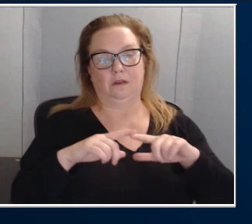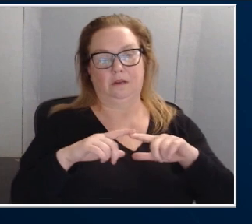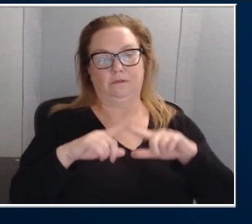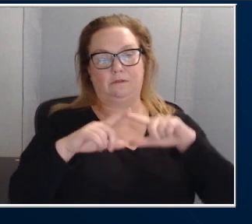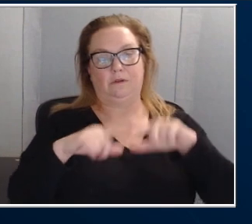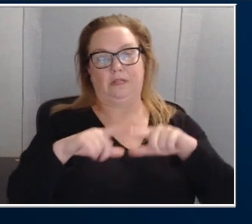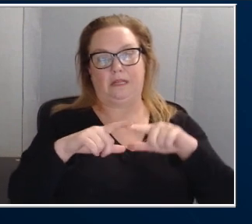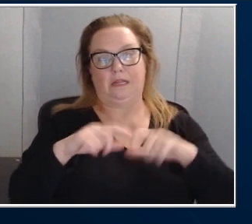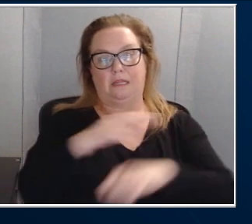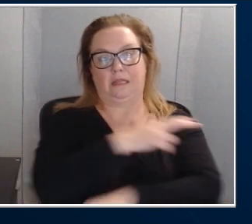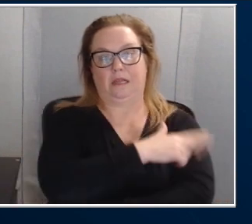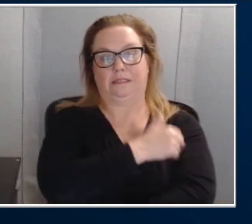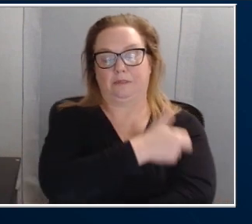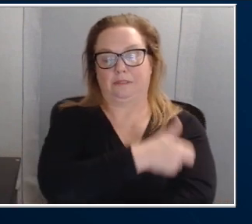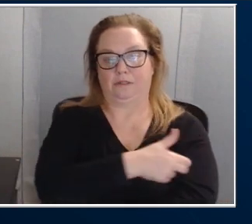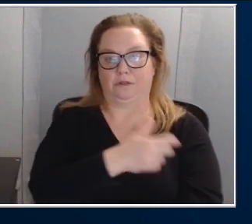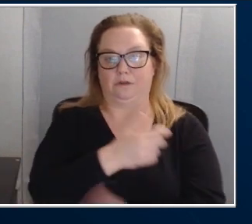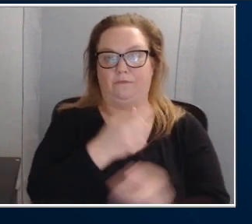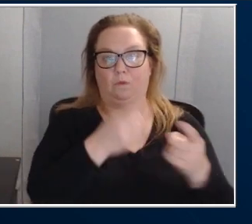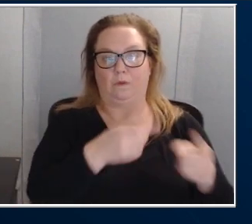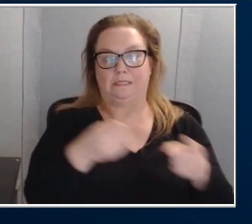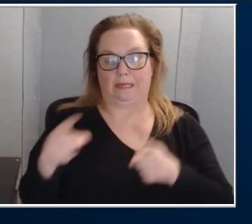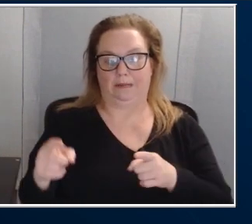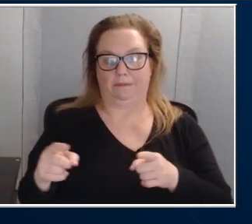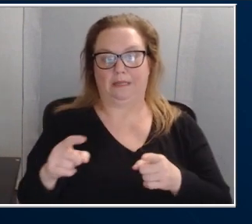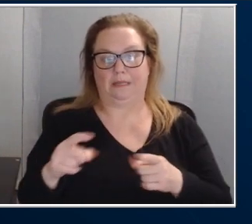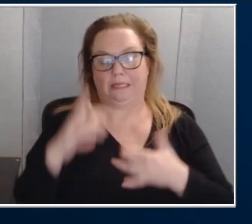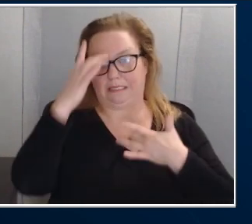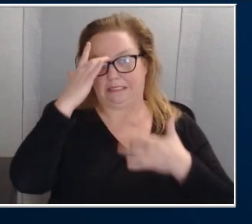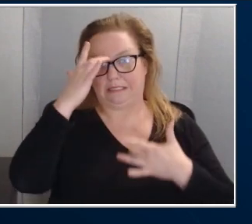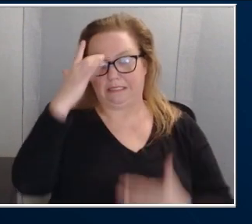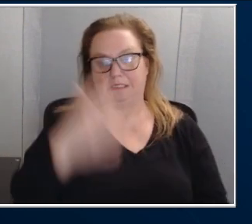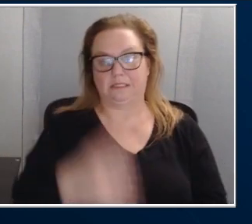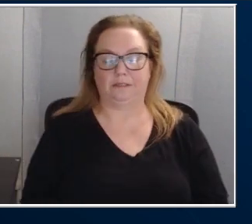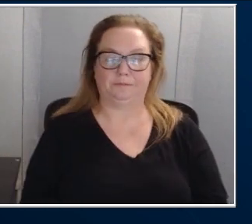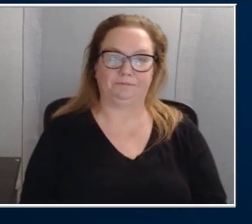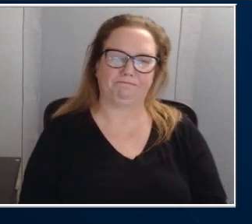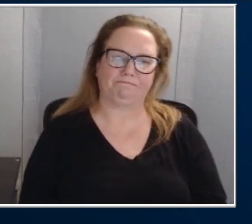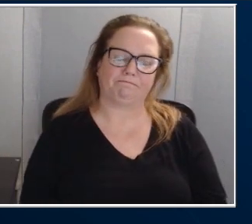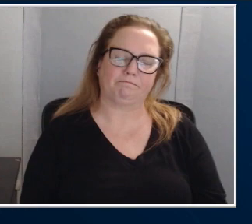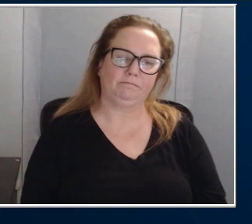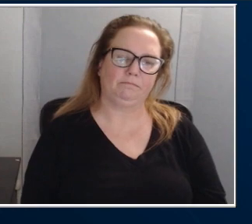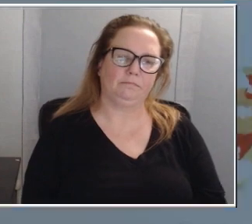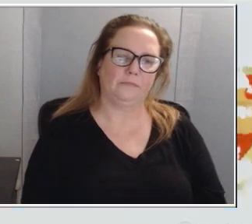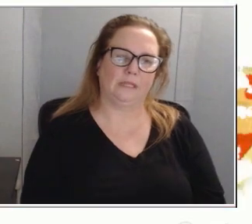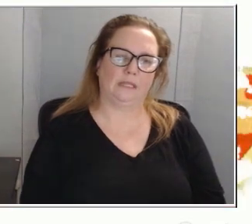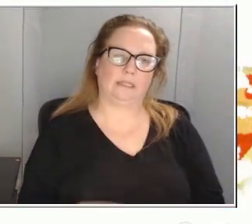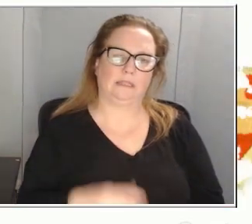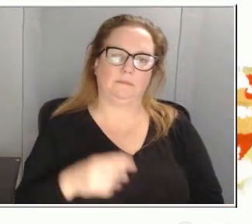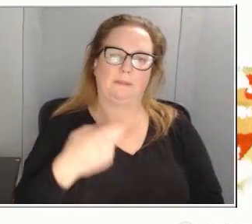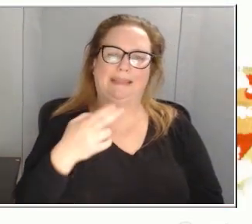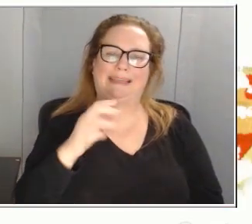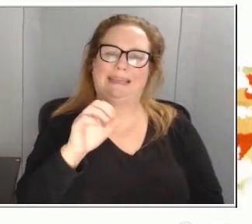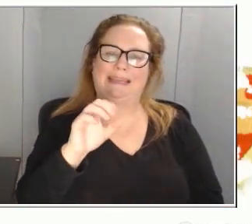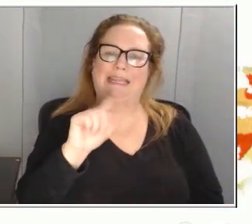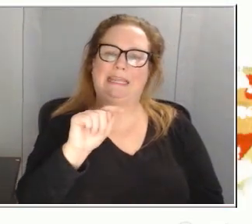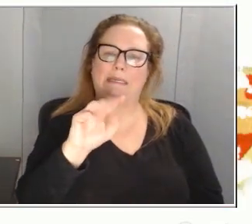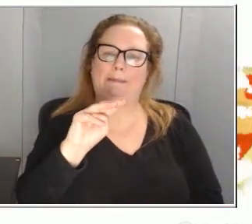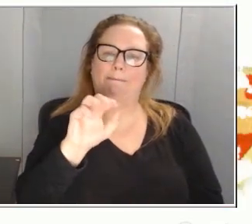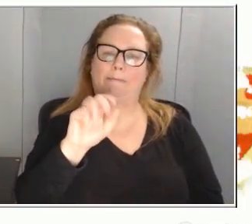only real marker of where we are in the disease. I think there may be a bit of a heat map to pop up there if we've got that. Ooh. There we